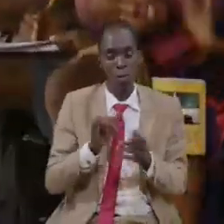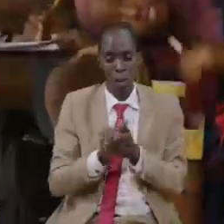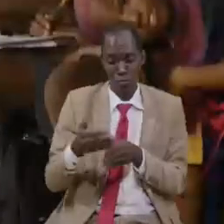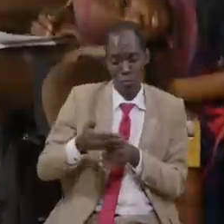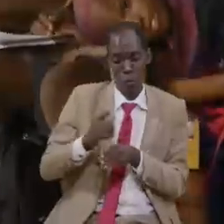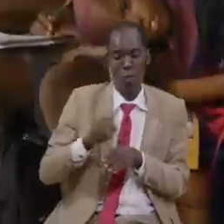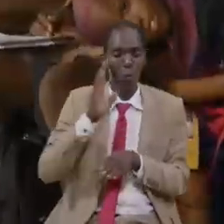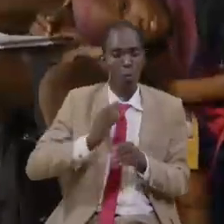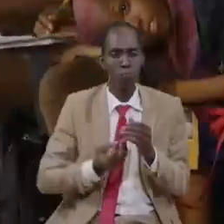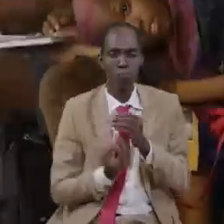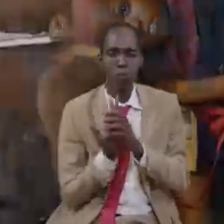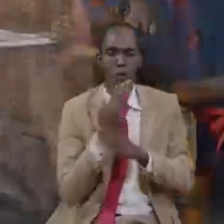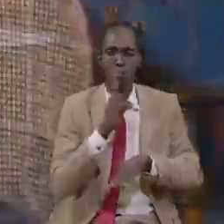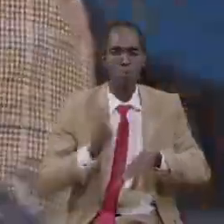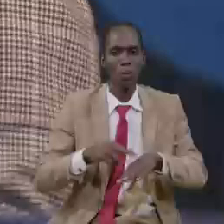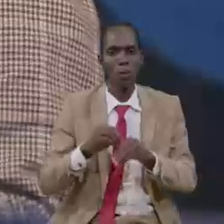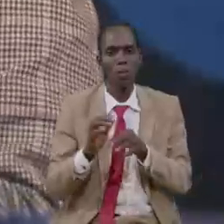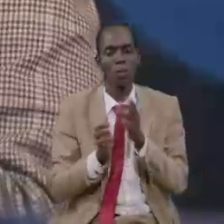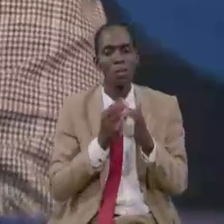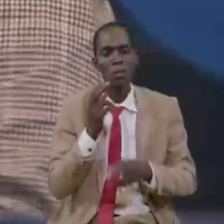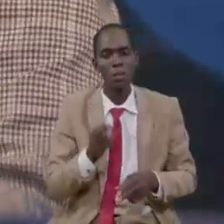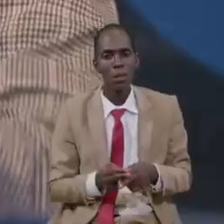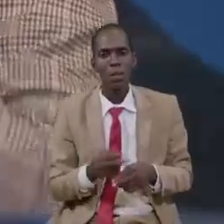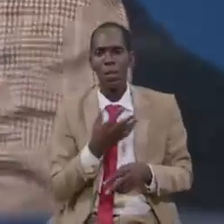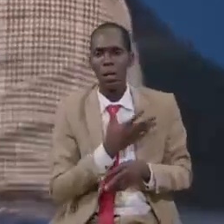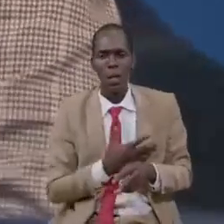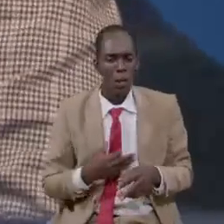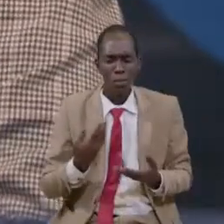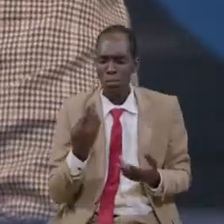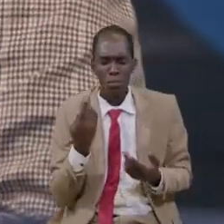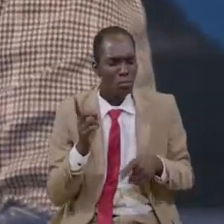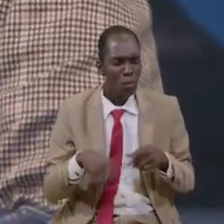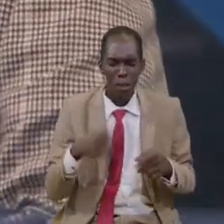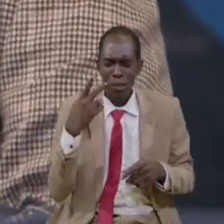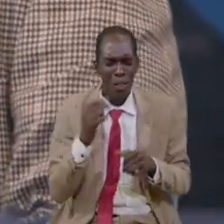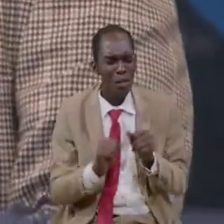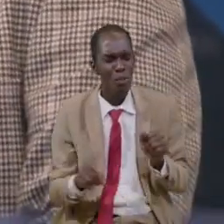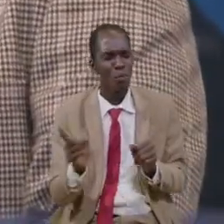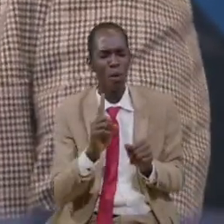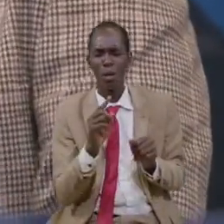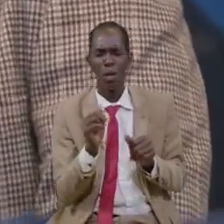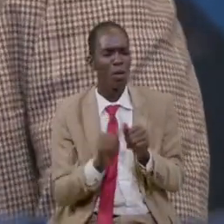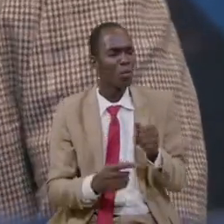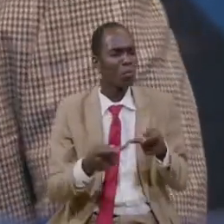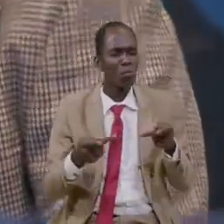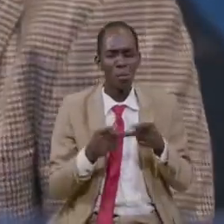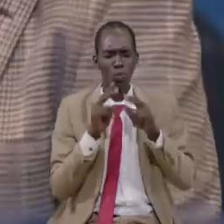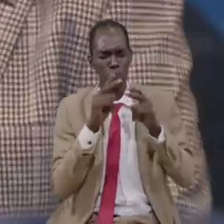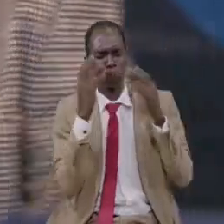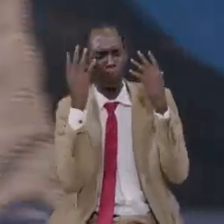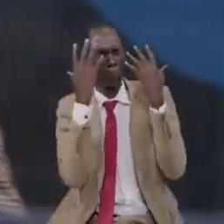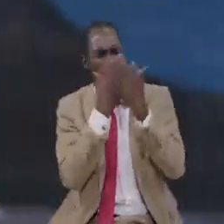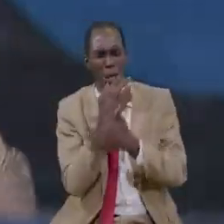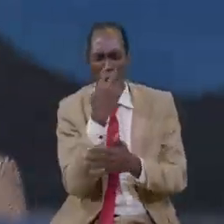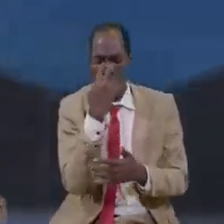the blindness. You can't see anything. Everything is black and dark. Brightness will come to your